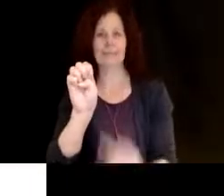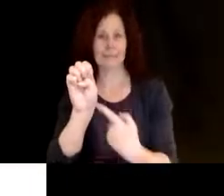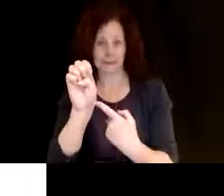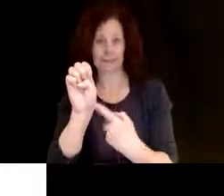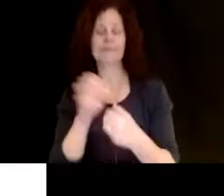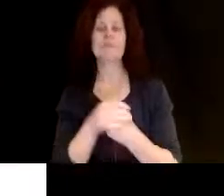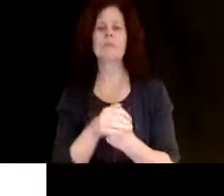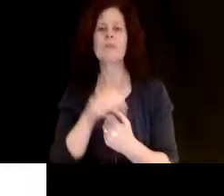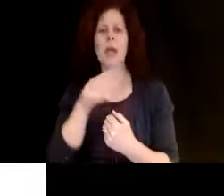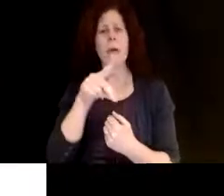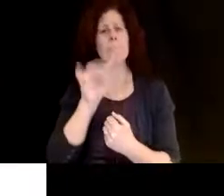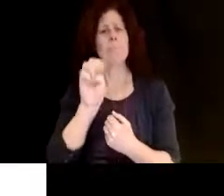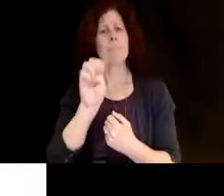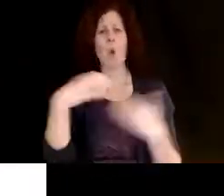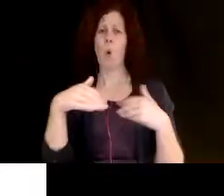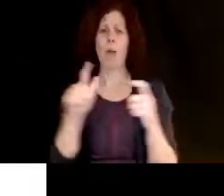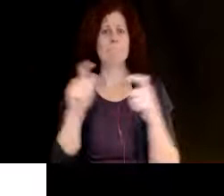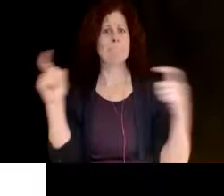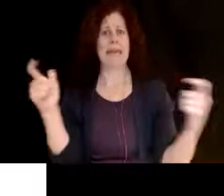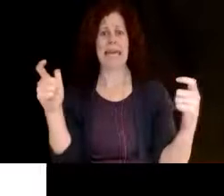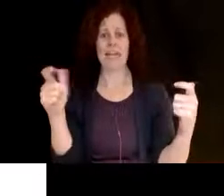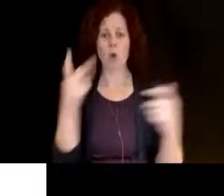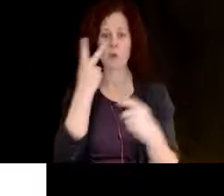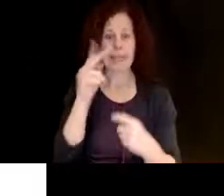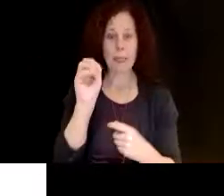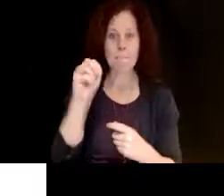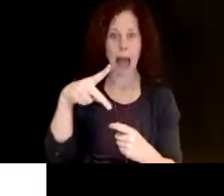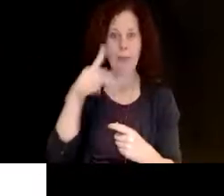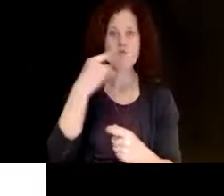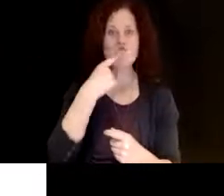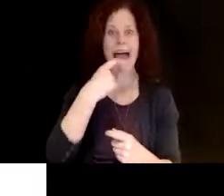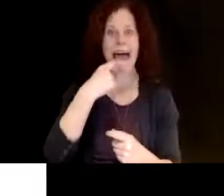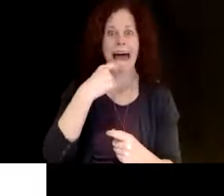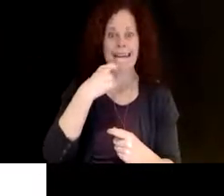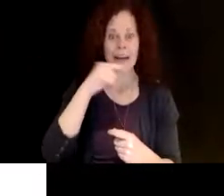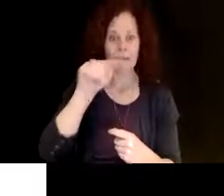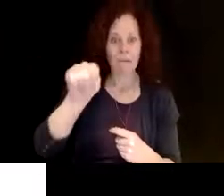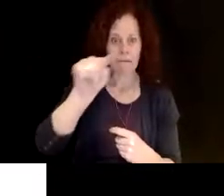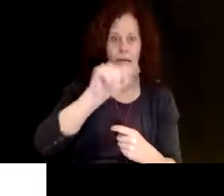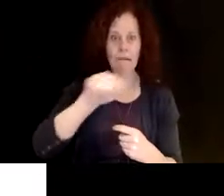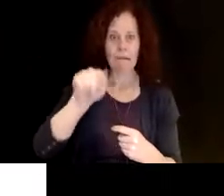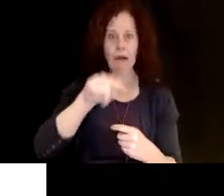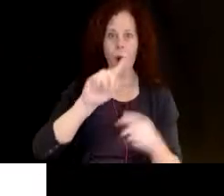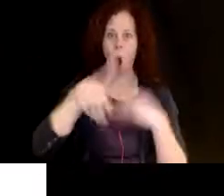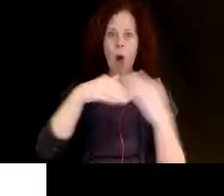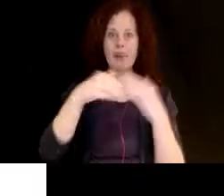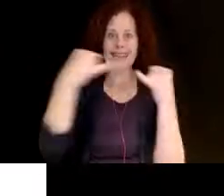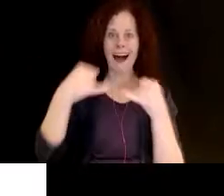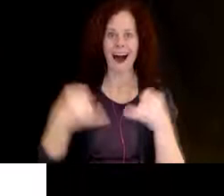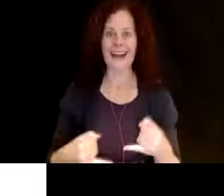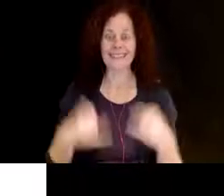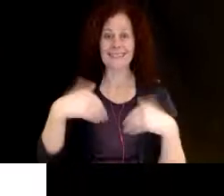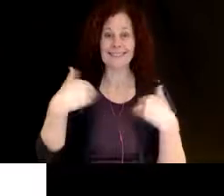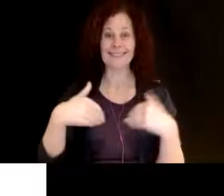diverse service area. The map on this slide shows the PACE service area. Chicago proper is just a